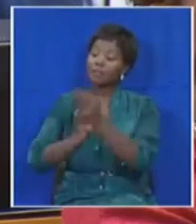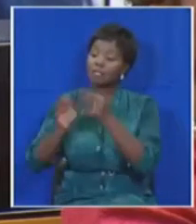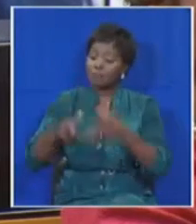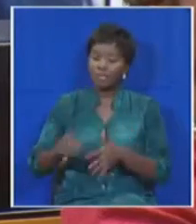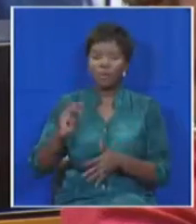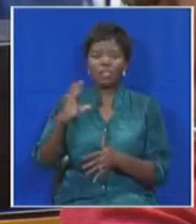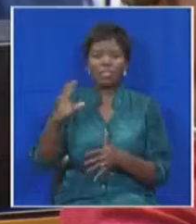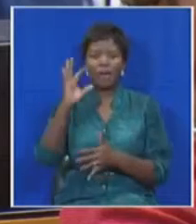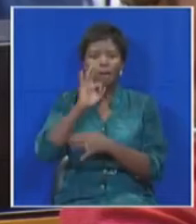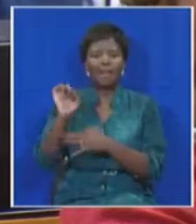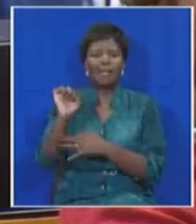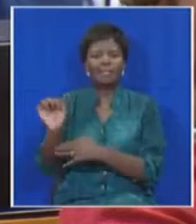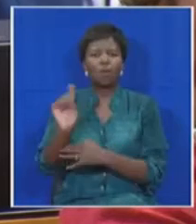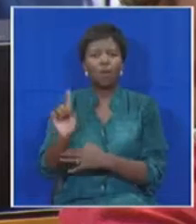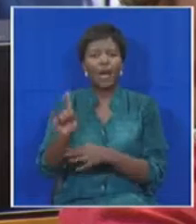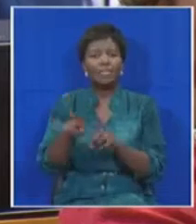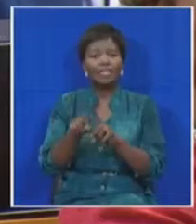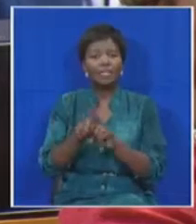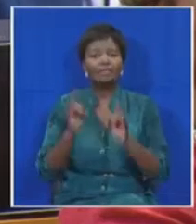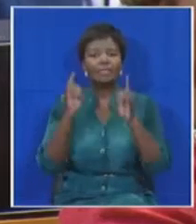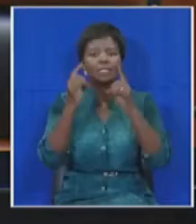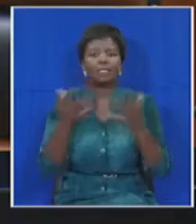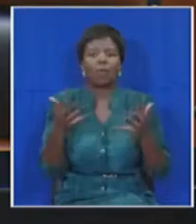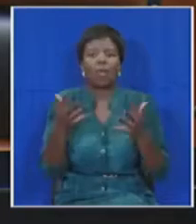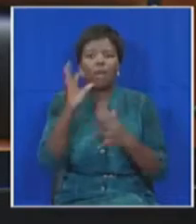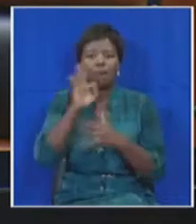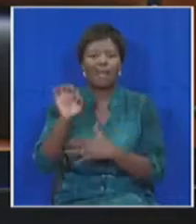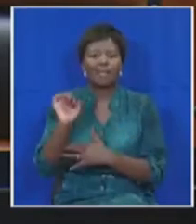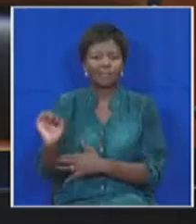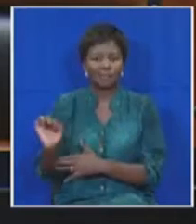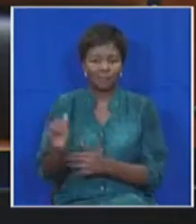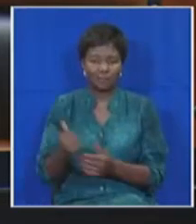allow and in the Maimane metros. To finish his speech.